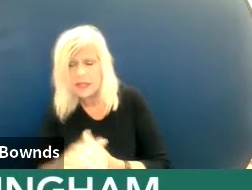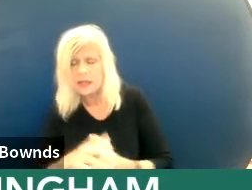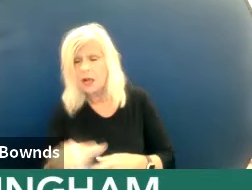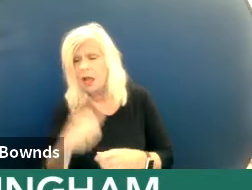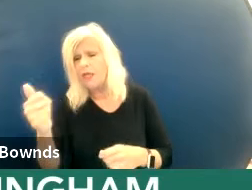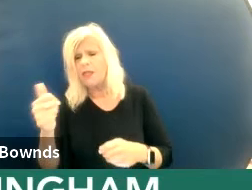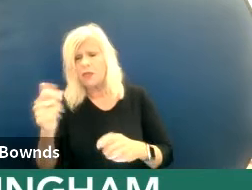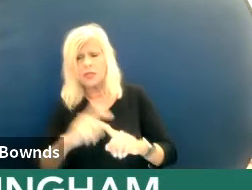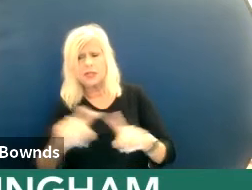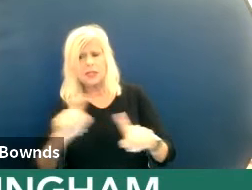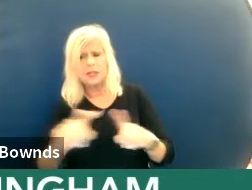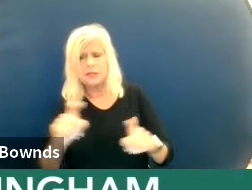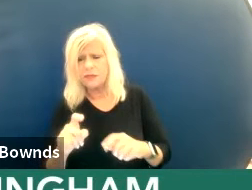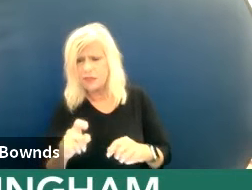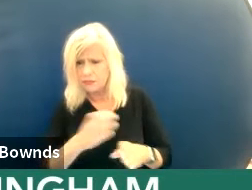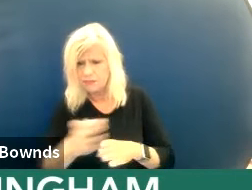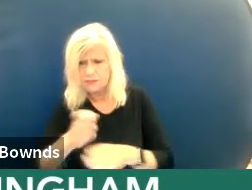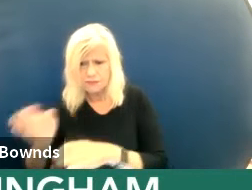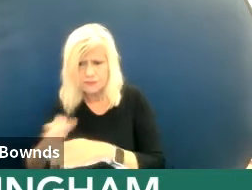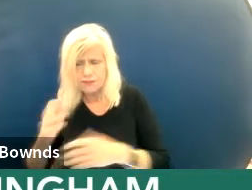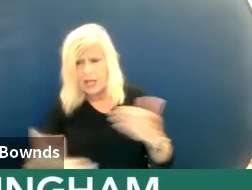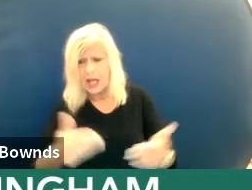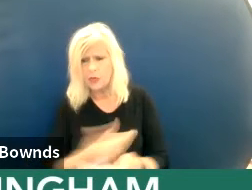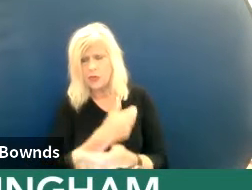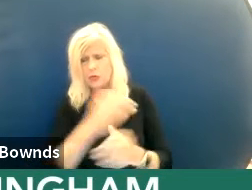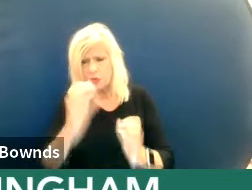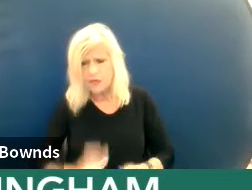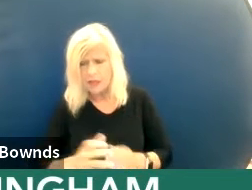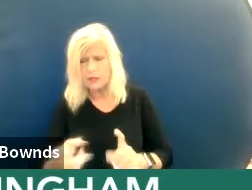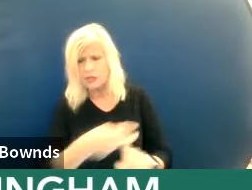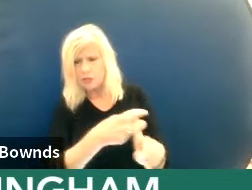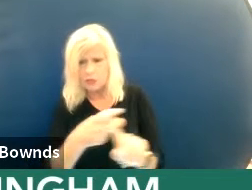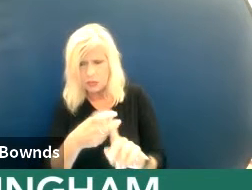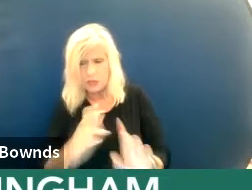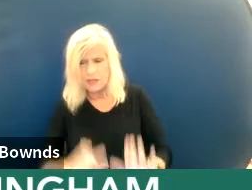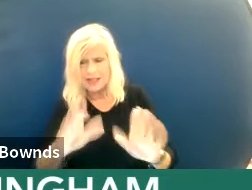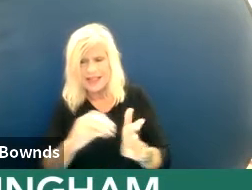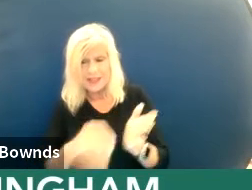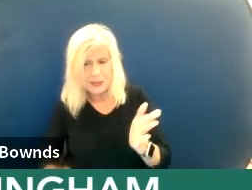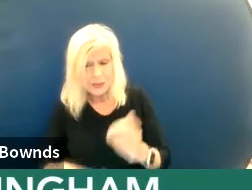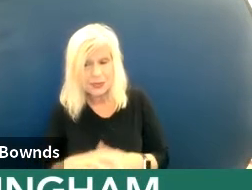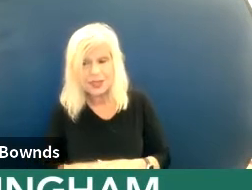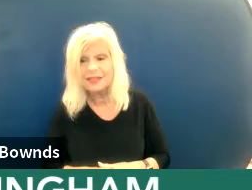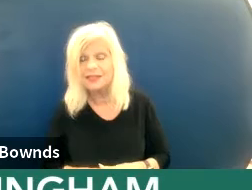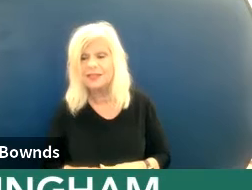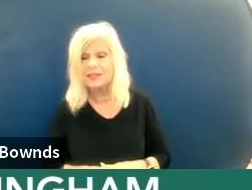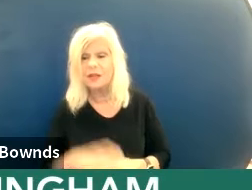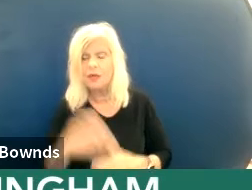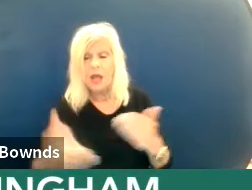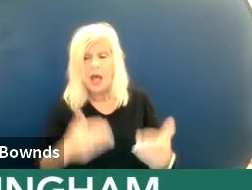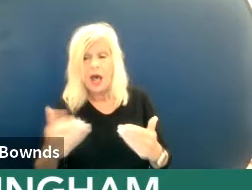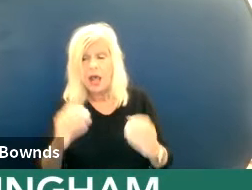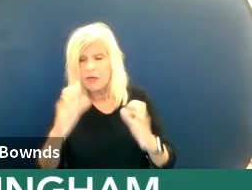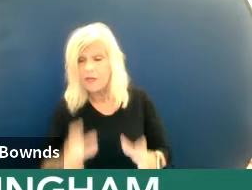at UAB to hire new faculty and recruit fantastic students. We're hiring faculty